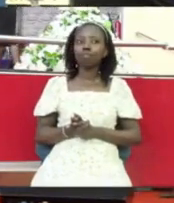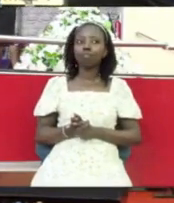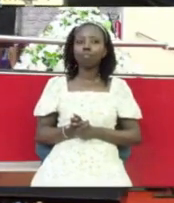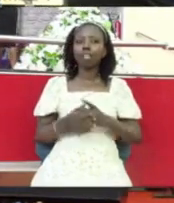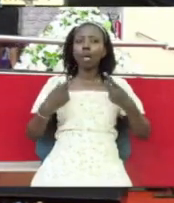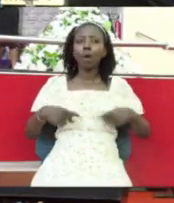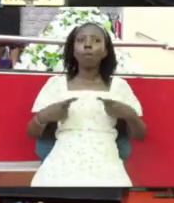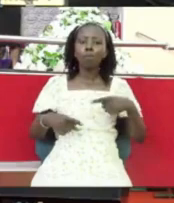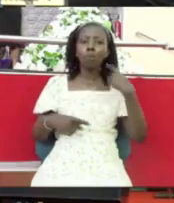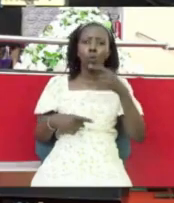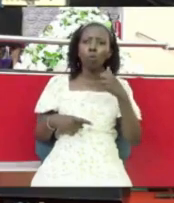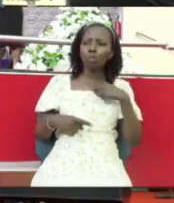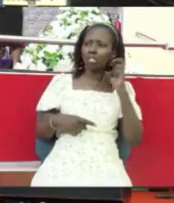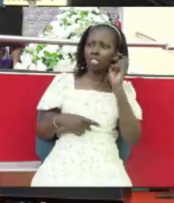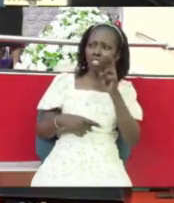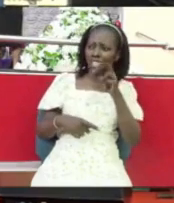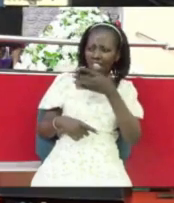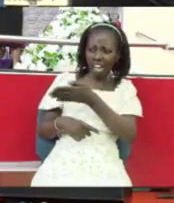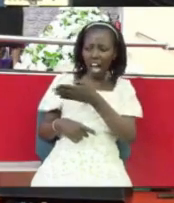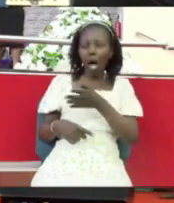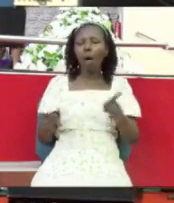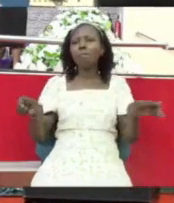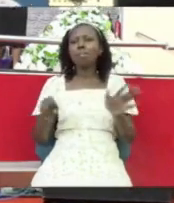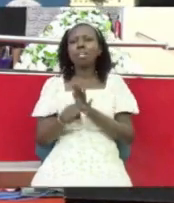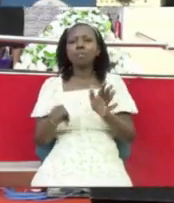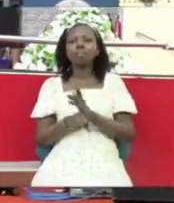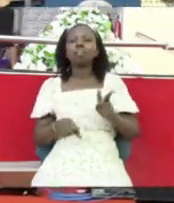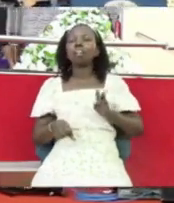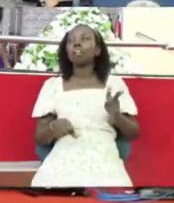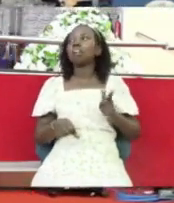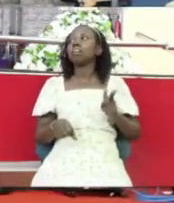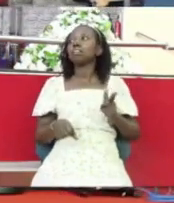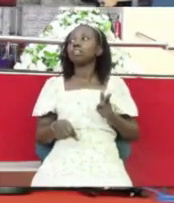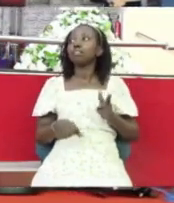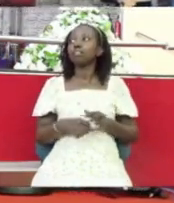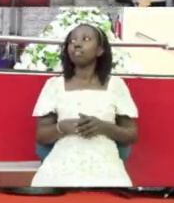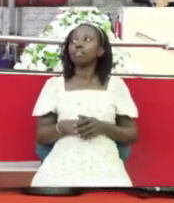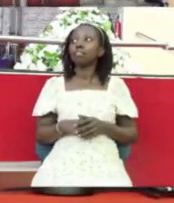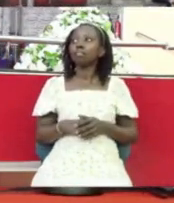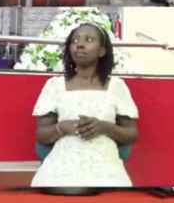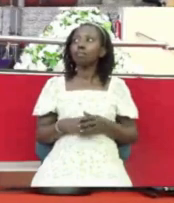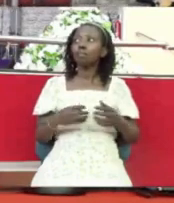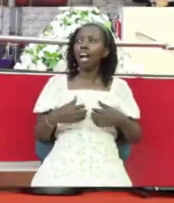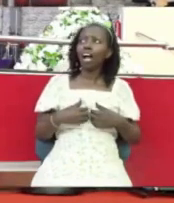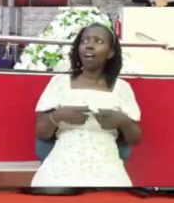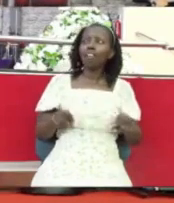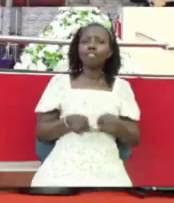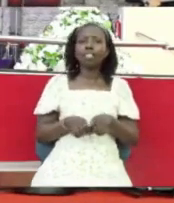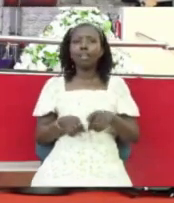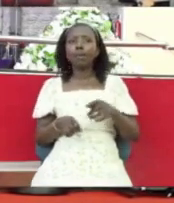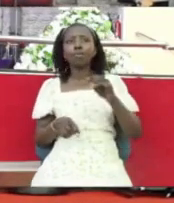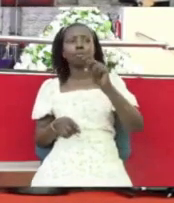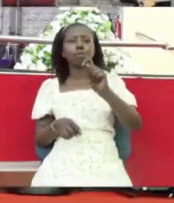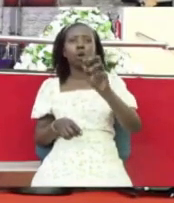that I see surrounding that car, most of them are ladies. Na wale wengi naonanga kwenye huo mkokoteni wanakuanga. There are some toys for the there are some toys for the